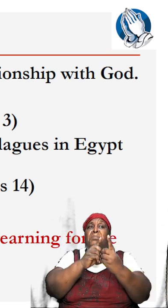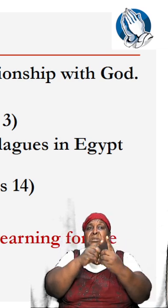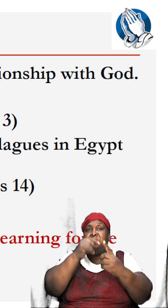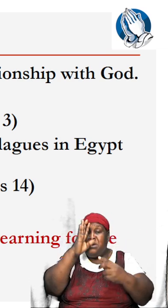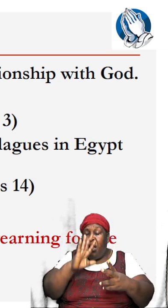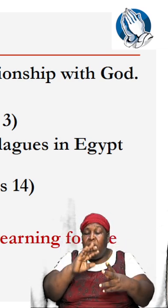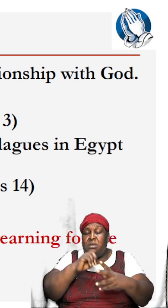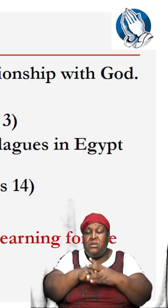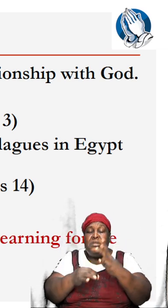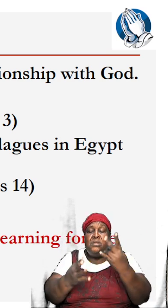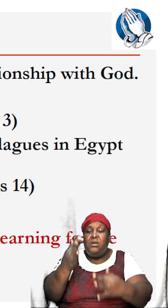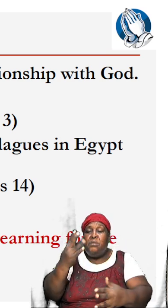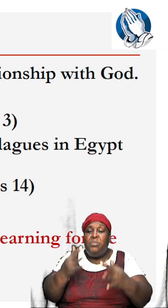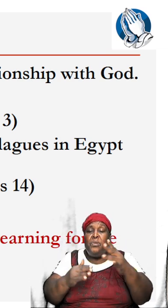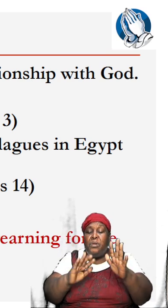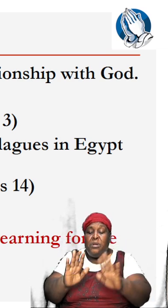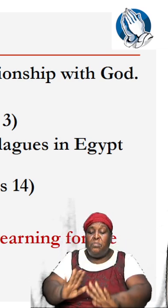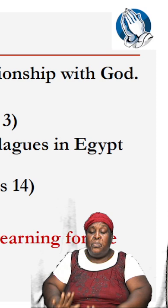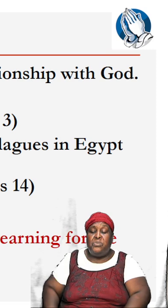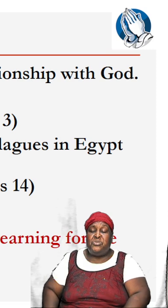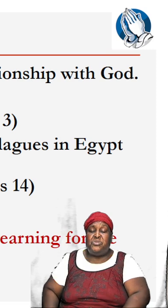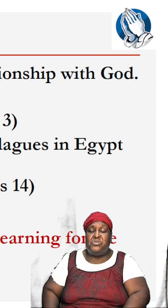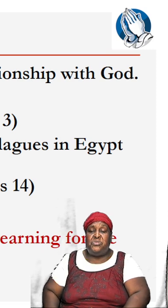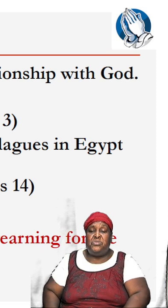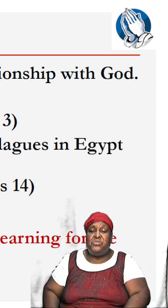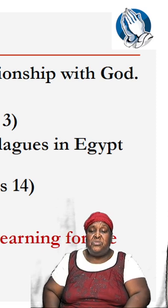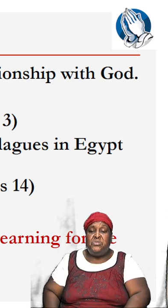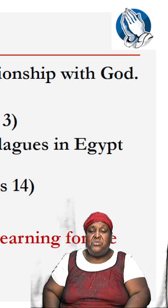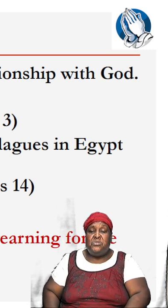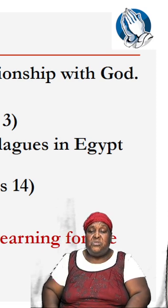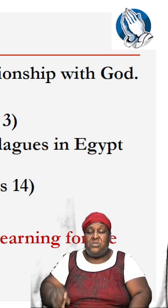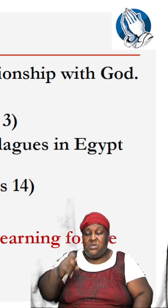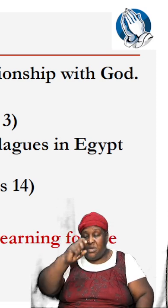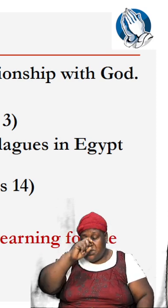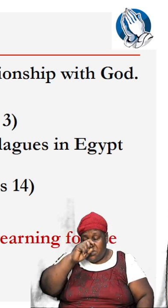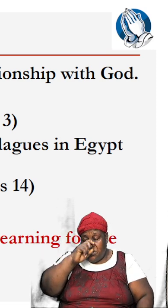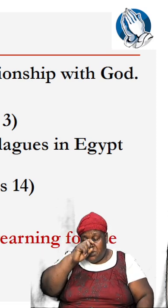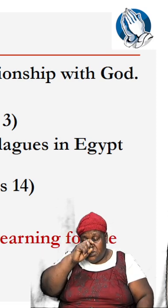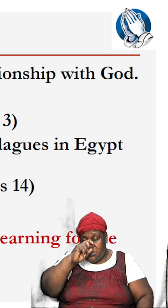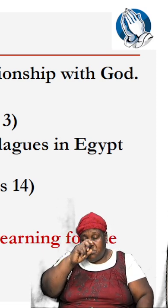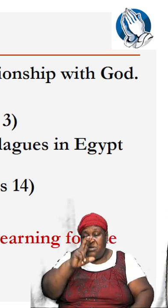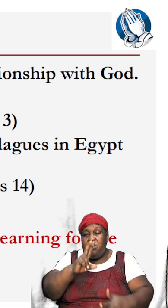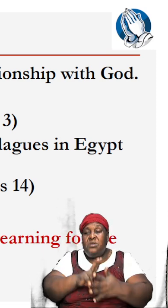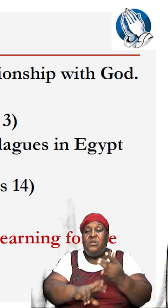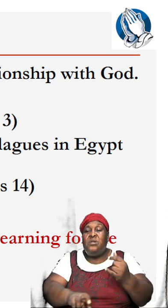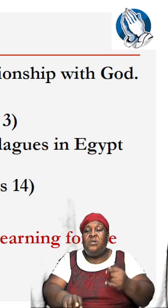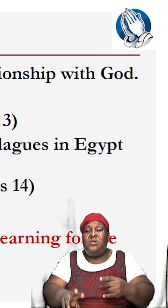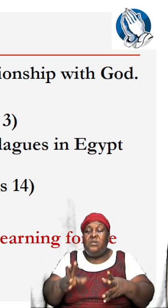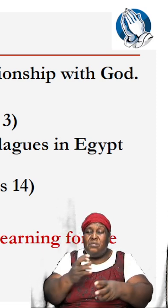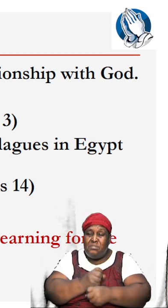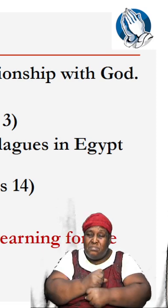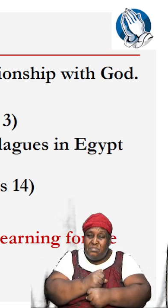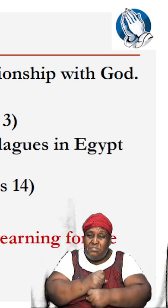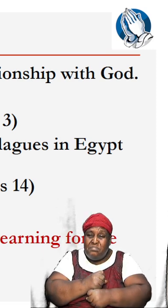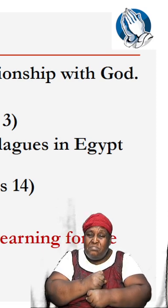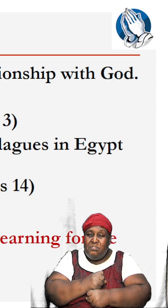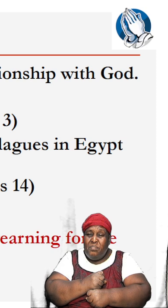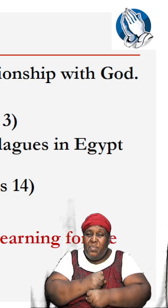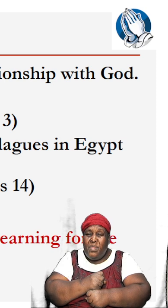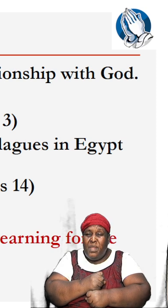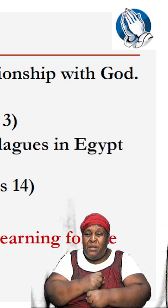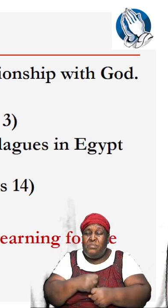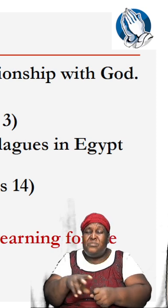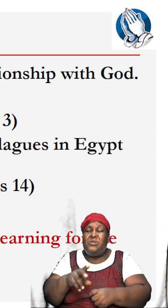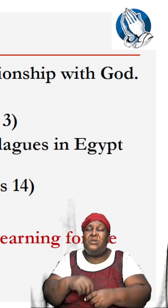burning bush. You can remember, you know, in Exodus chapter 3, the Bible says, when Moses kept the flock of Jethro, his